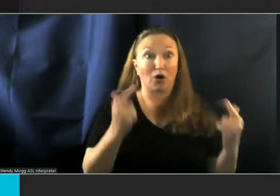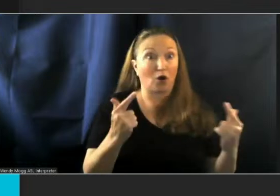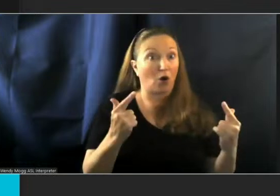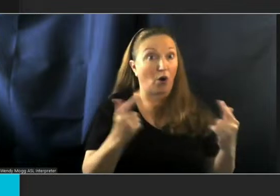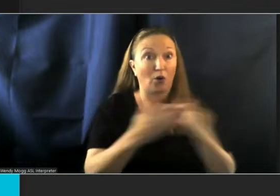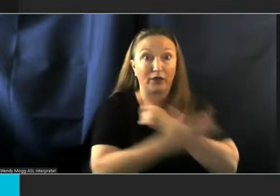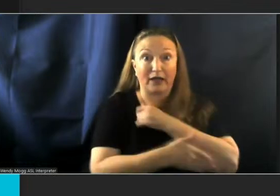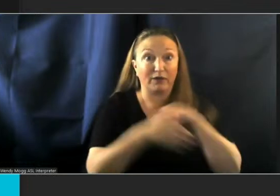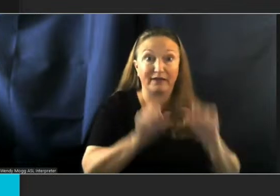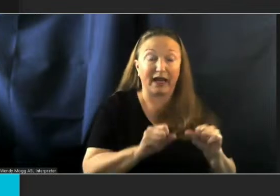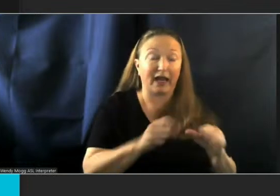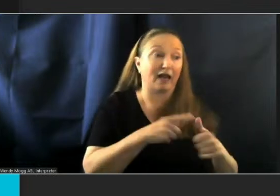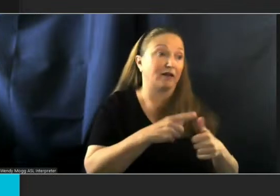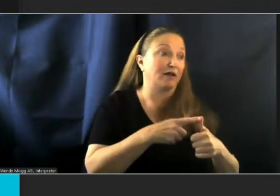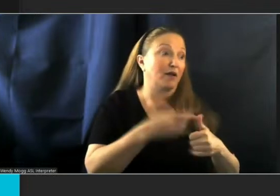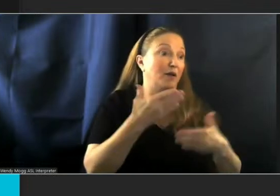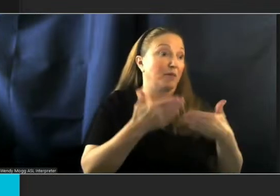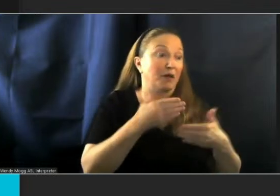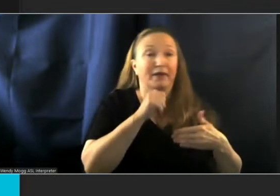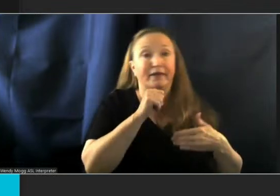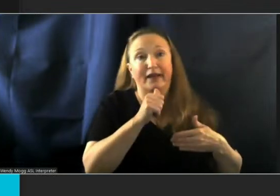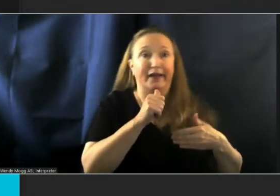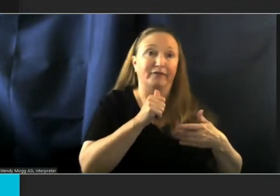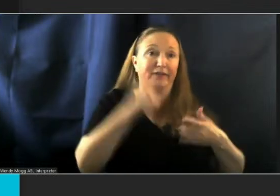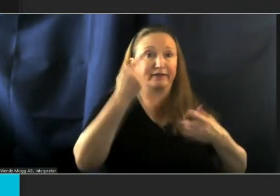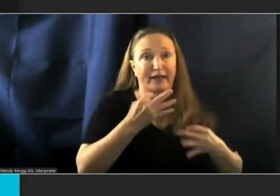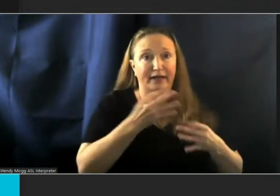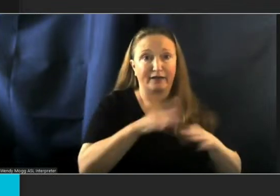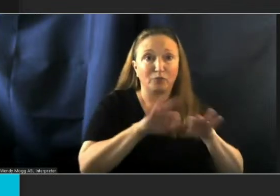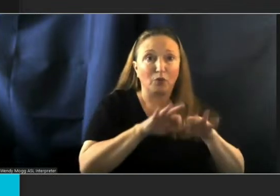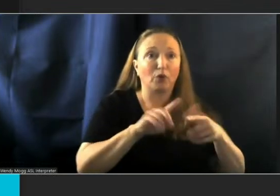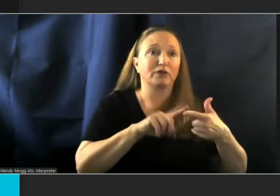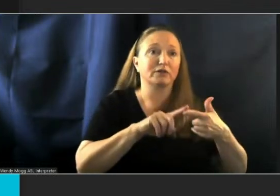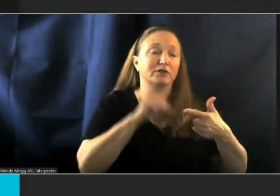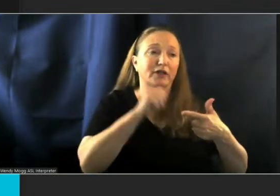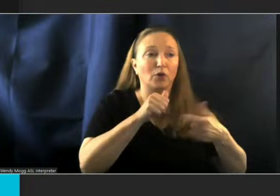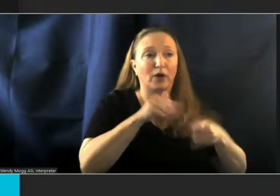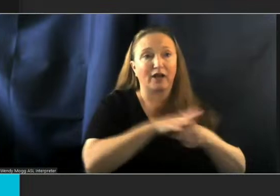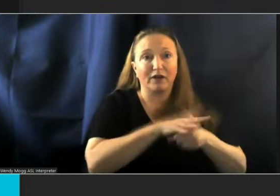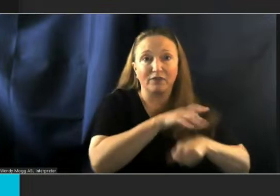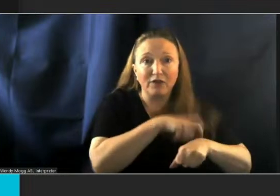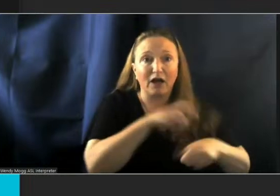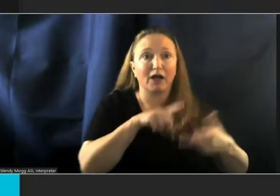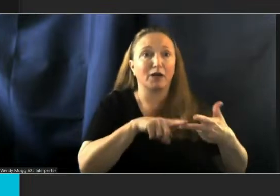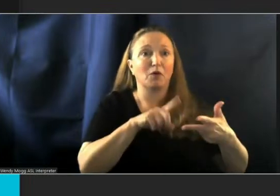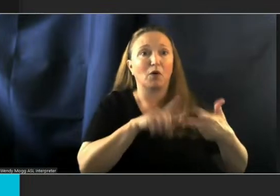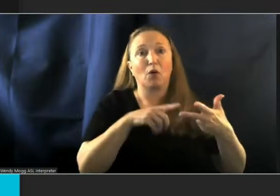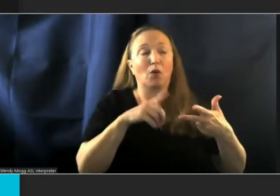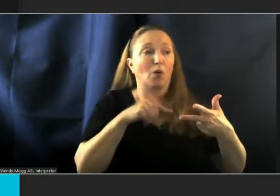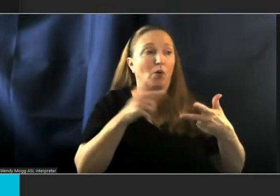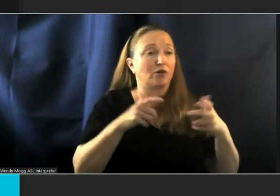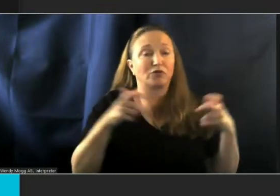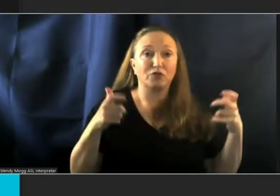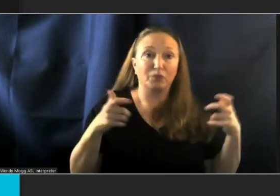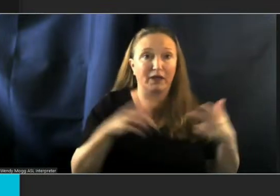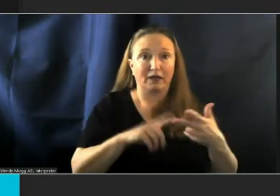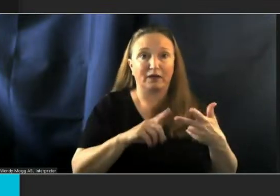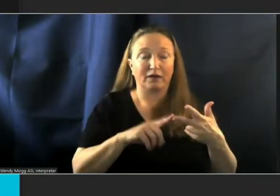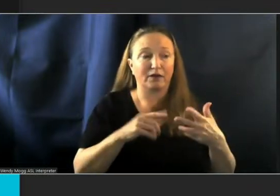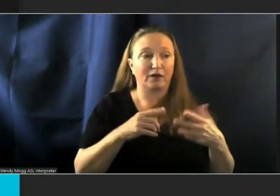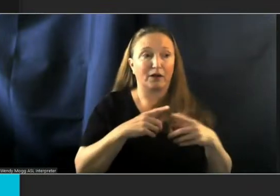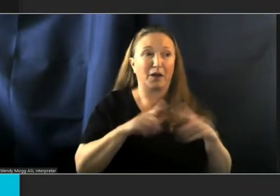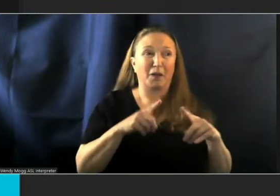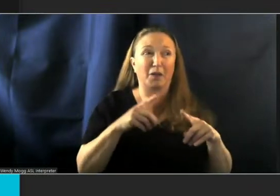time, or they're too big, but we do it. And I will tell you that right now, there are a lot of our cases that are working when they're sick. They're